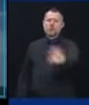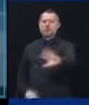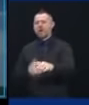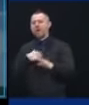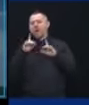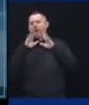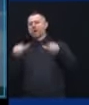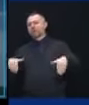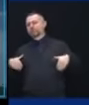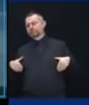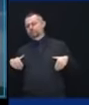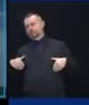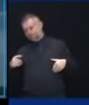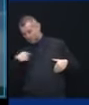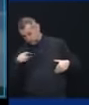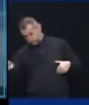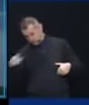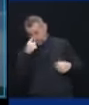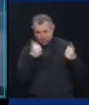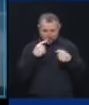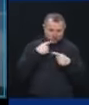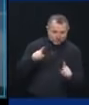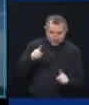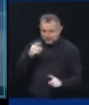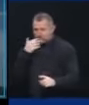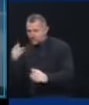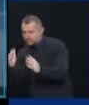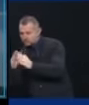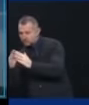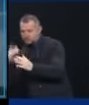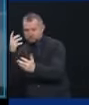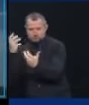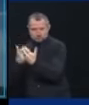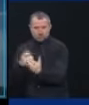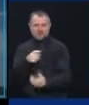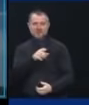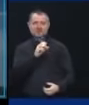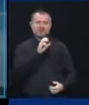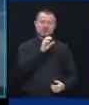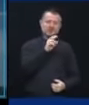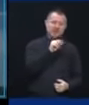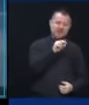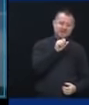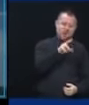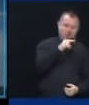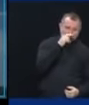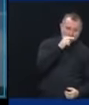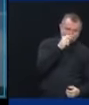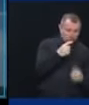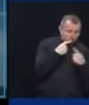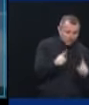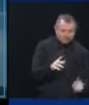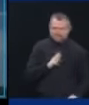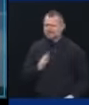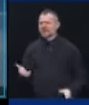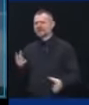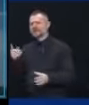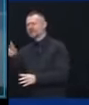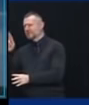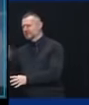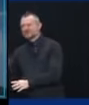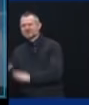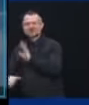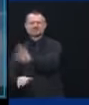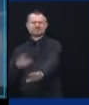for Buffalo, works for Buffalo. Whatever works for Nassau, works for Nassau. Whatever works for New York City, works for New York City. But come up with your plan